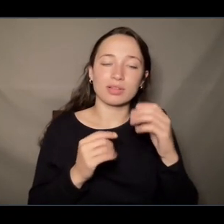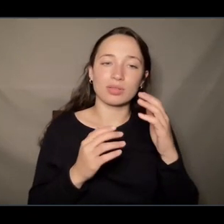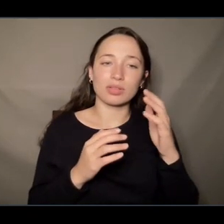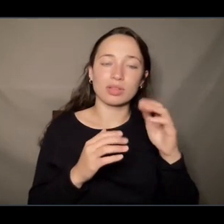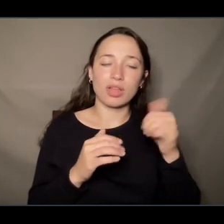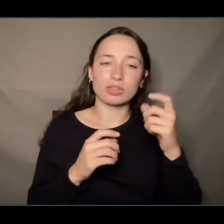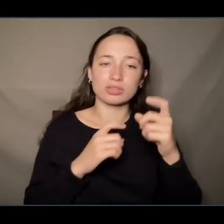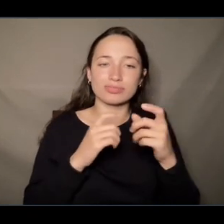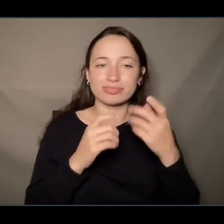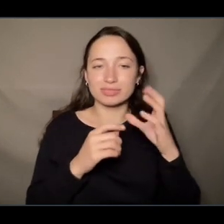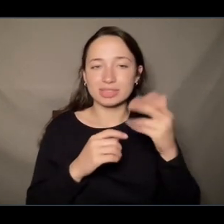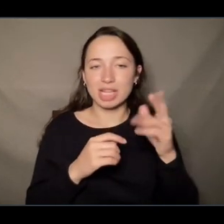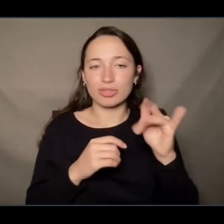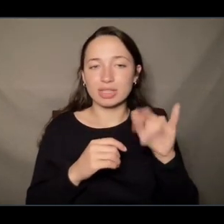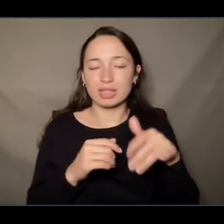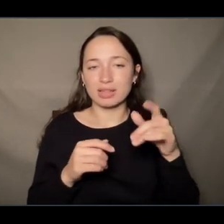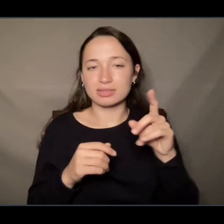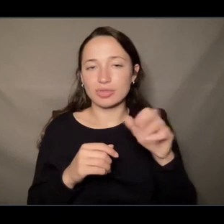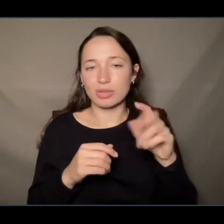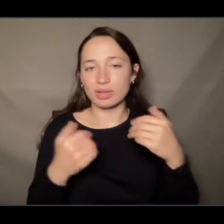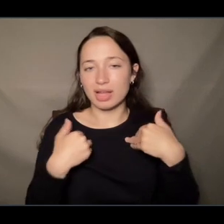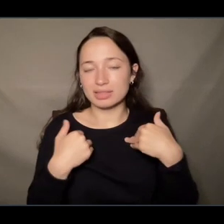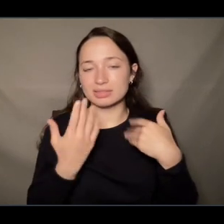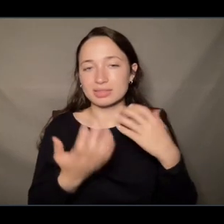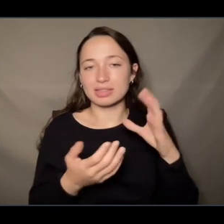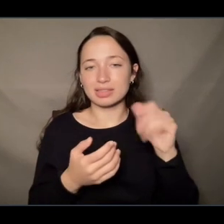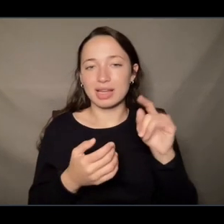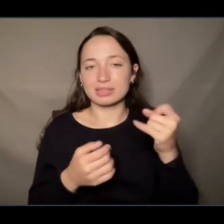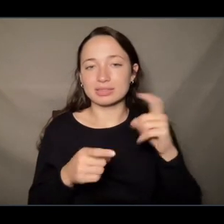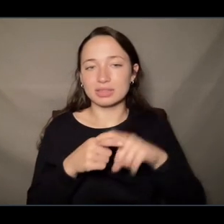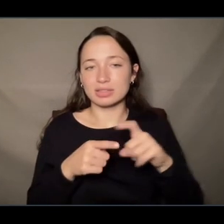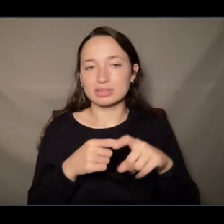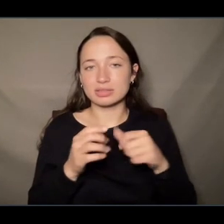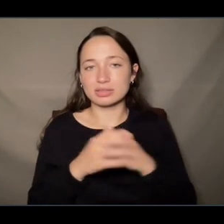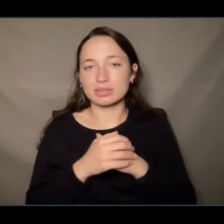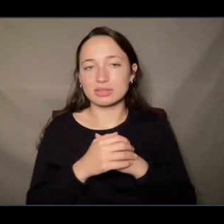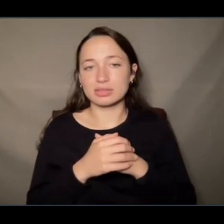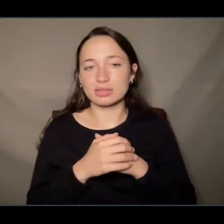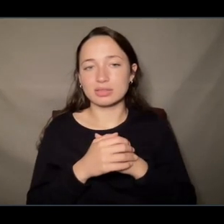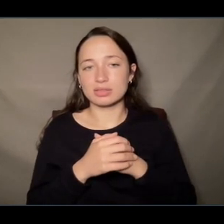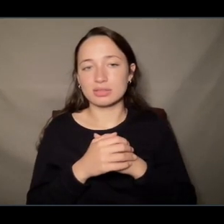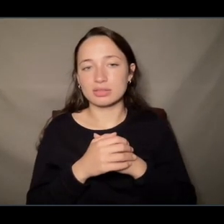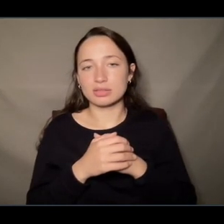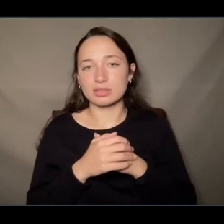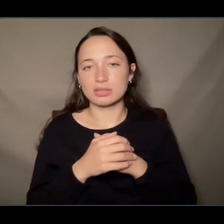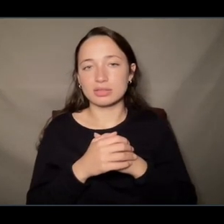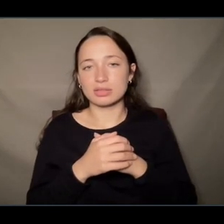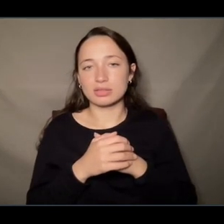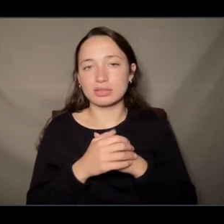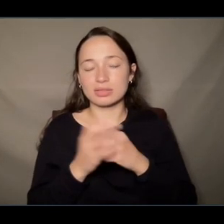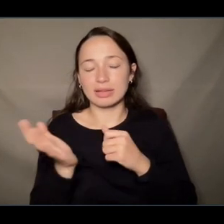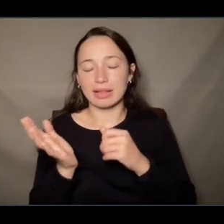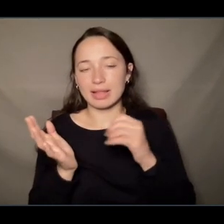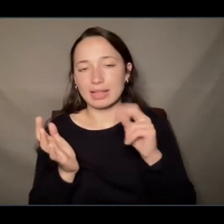charity that Dracut has, Catie's Closet. Can you give us a little bit of information about that, Andrea?